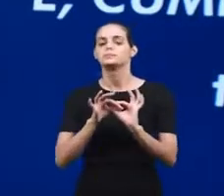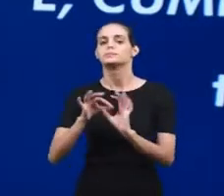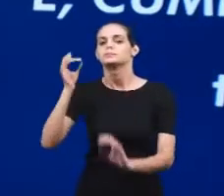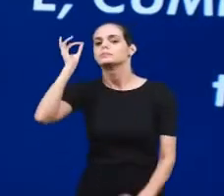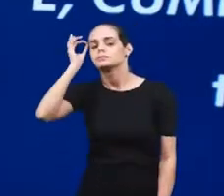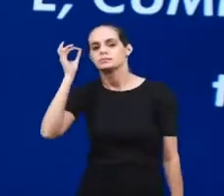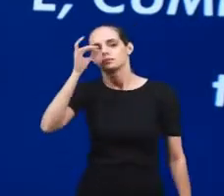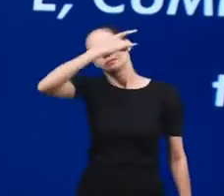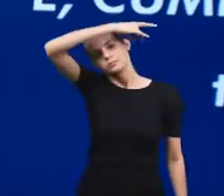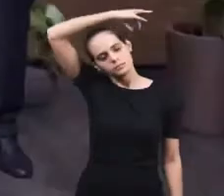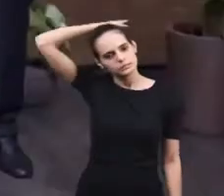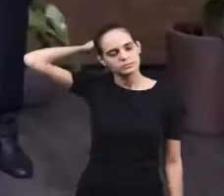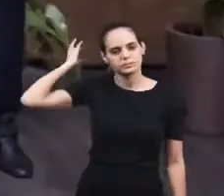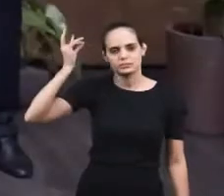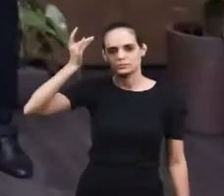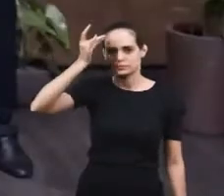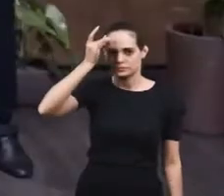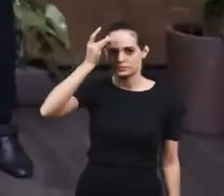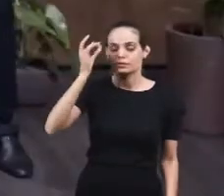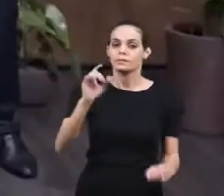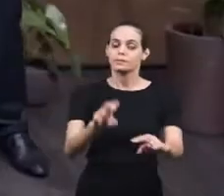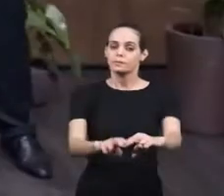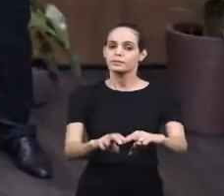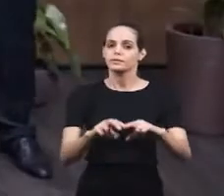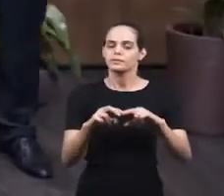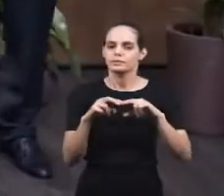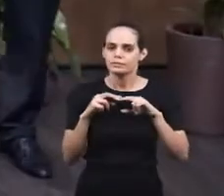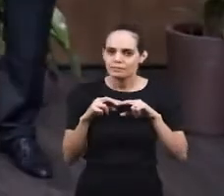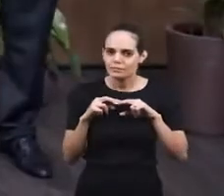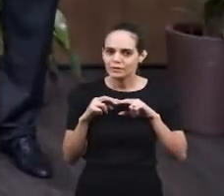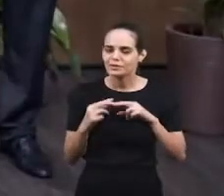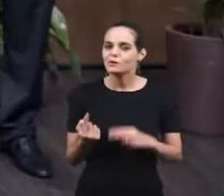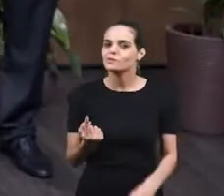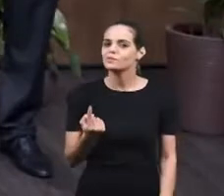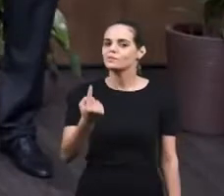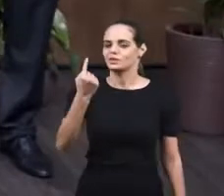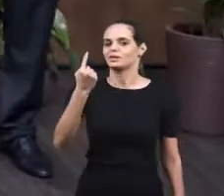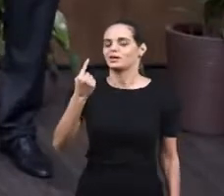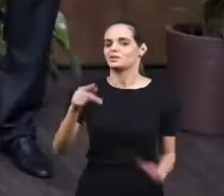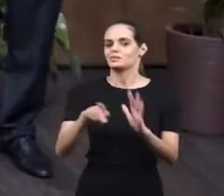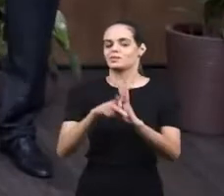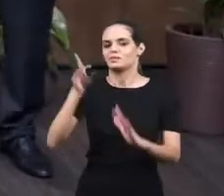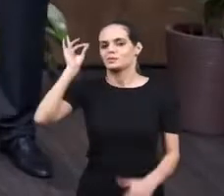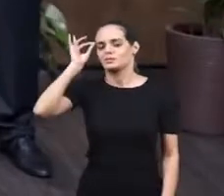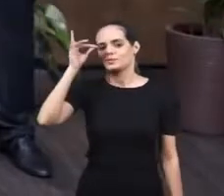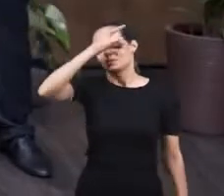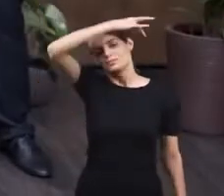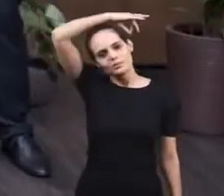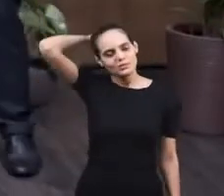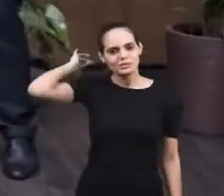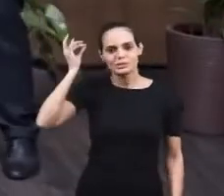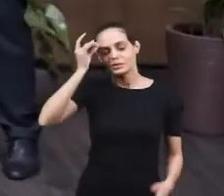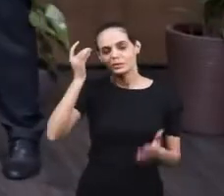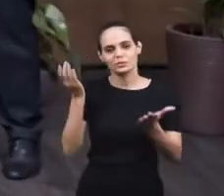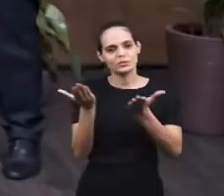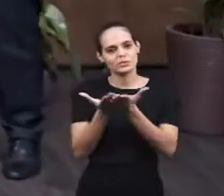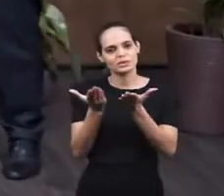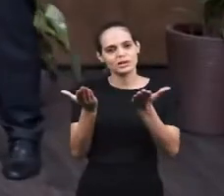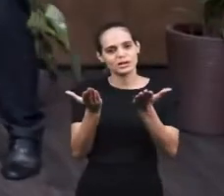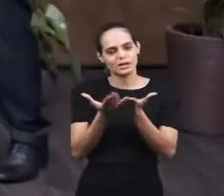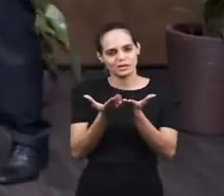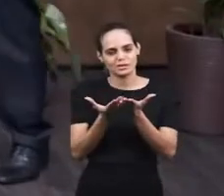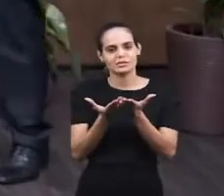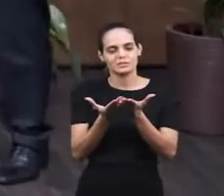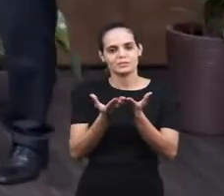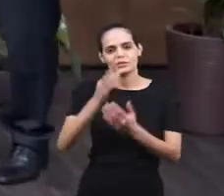through communion with the Holy Spirit. And through the unity of the Holy Spirit, the believers